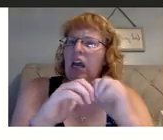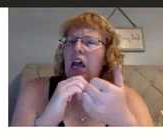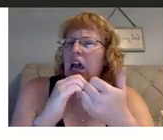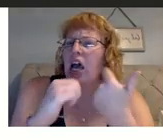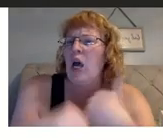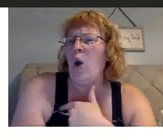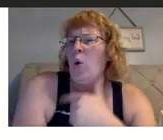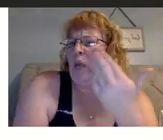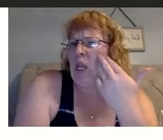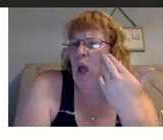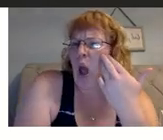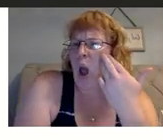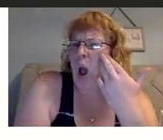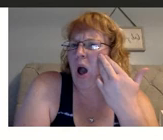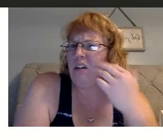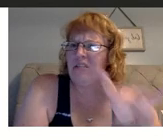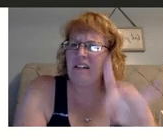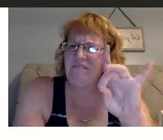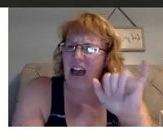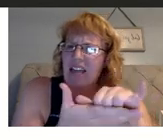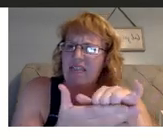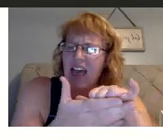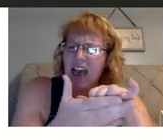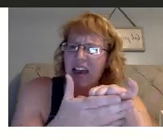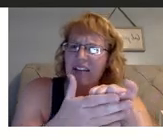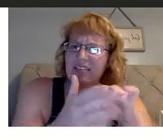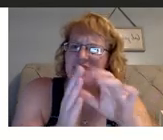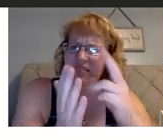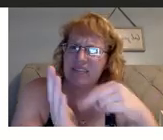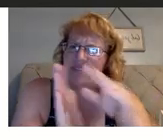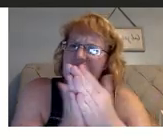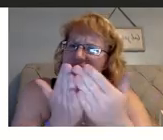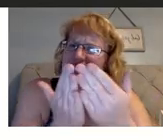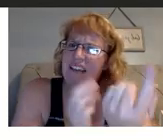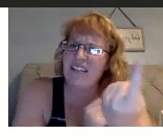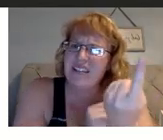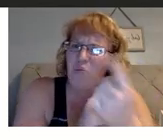do we know that? Did we find that in a text somewhere?